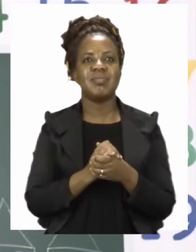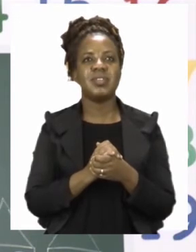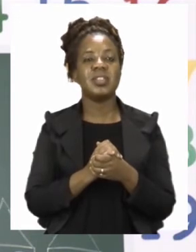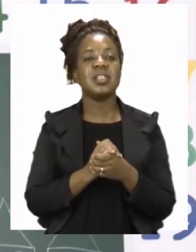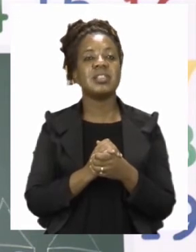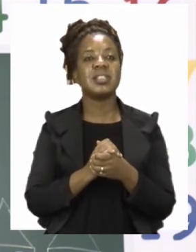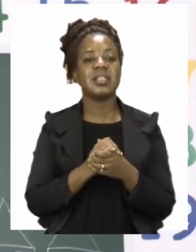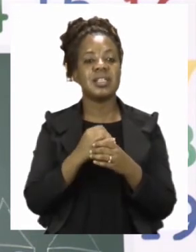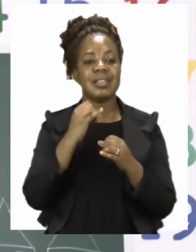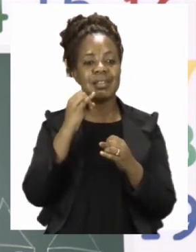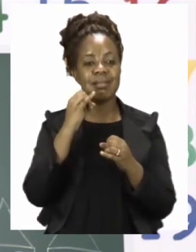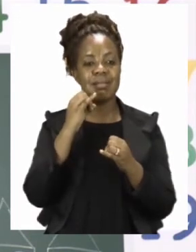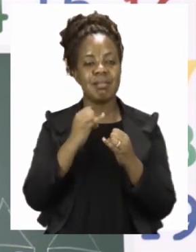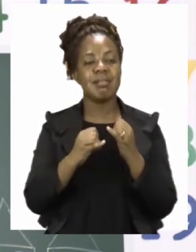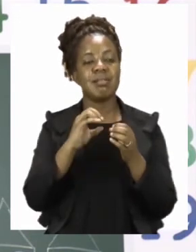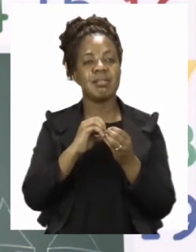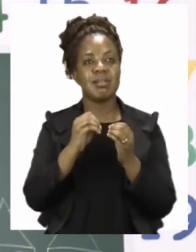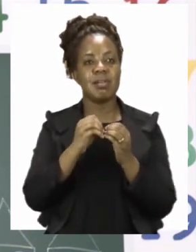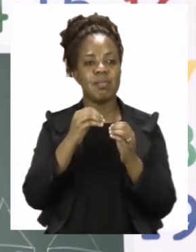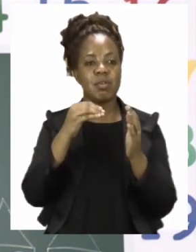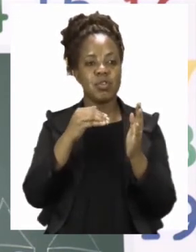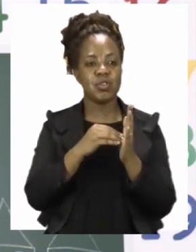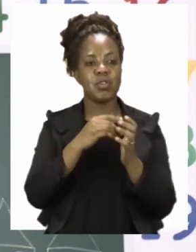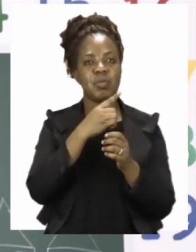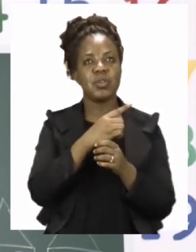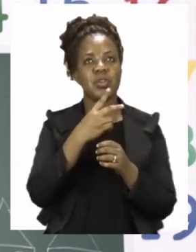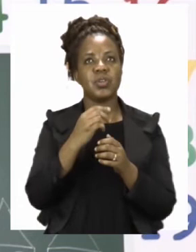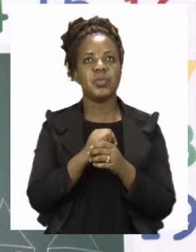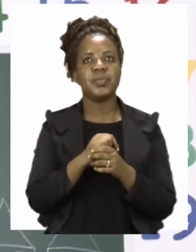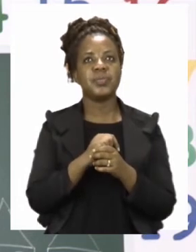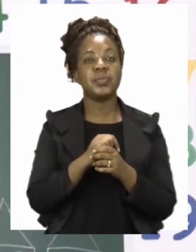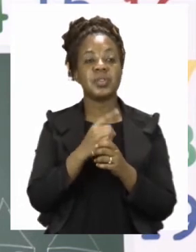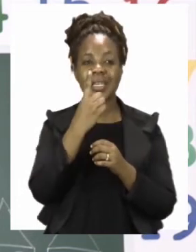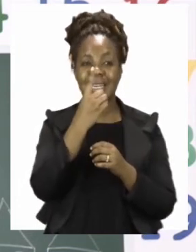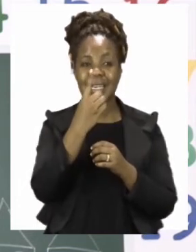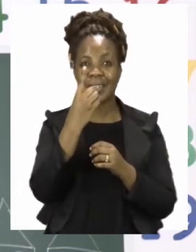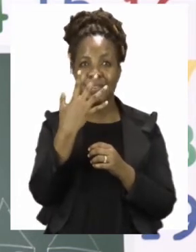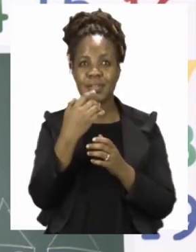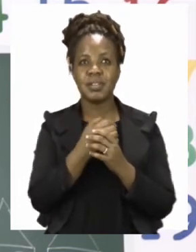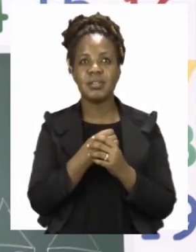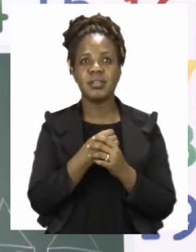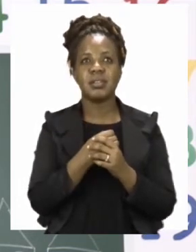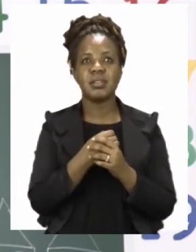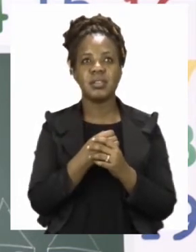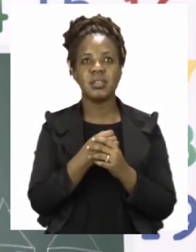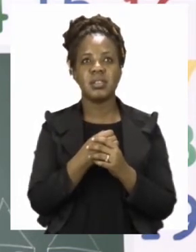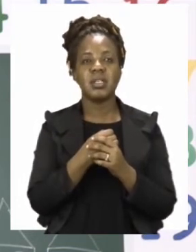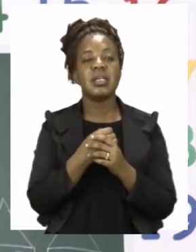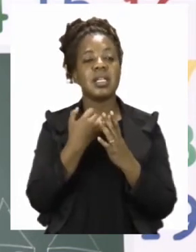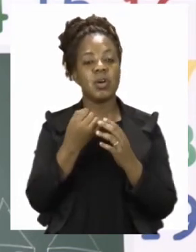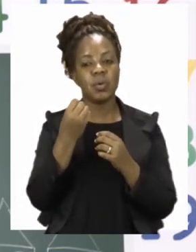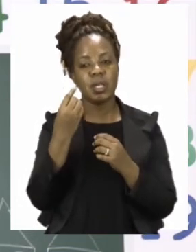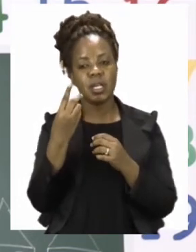4, 5, 6, 7, 8, 9, 10, 11,